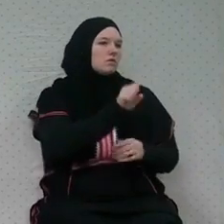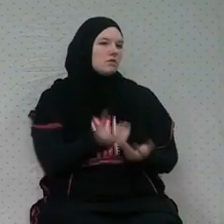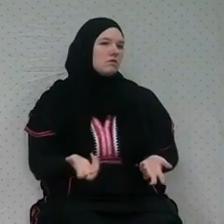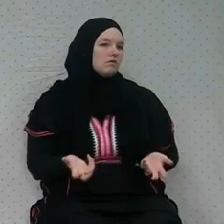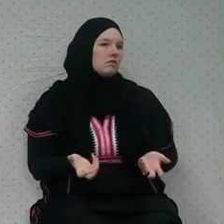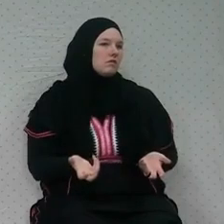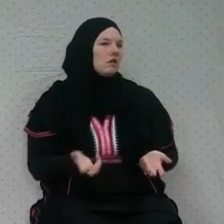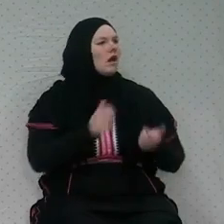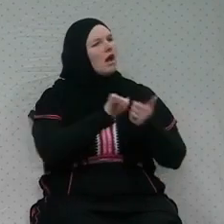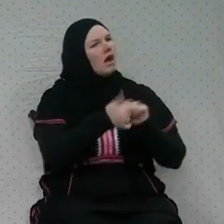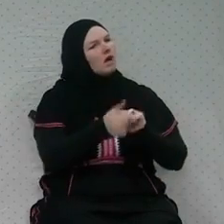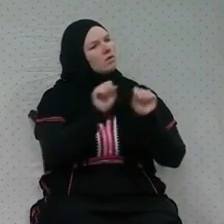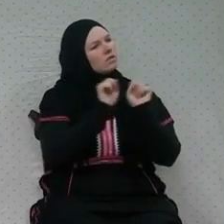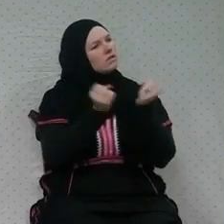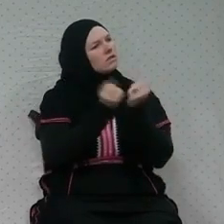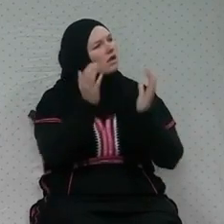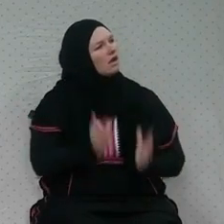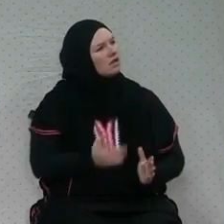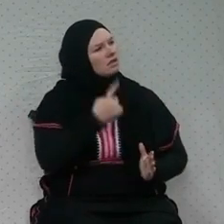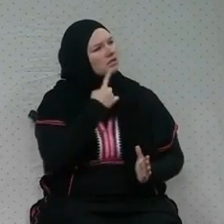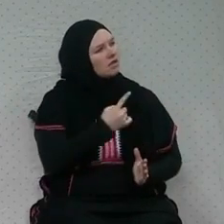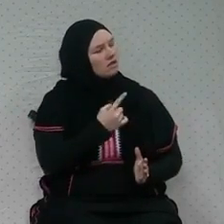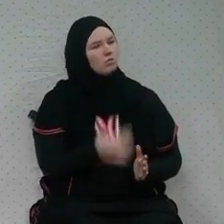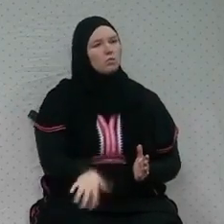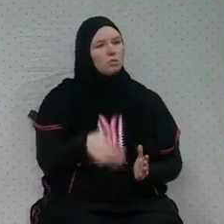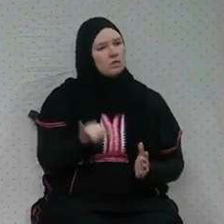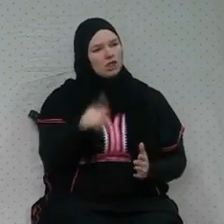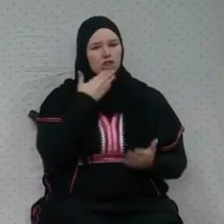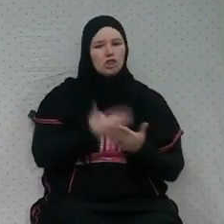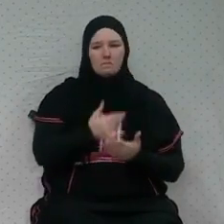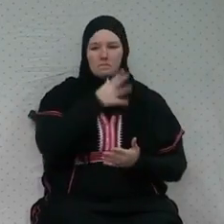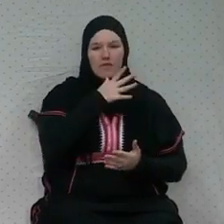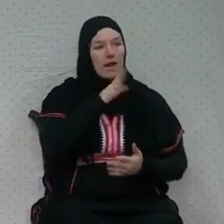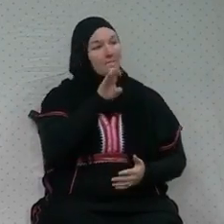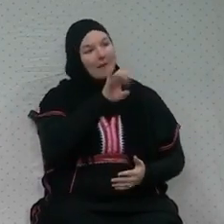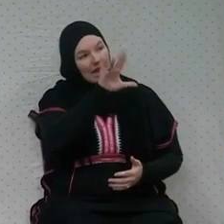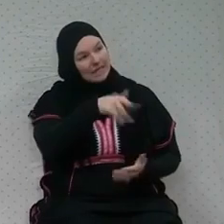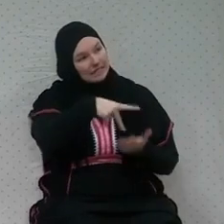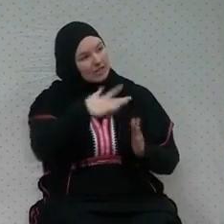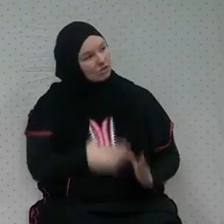How could a society go that far down that a belly dancer